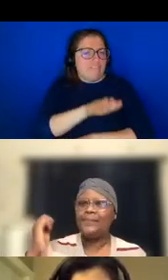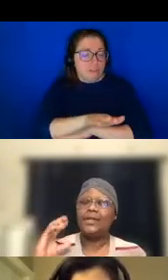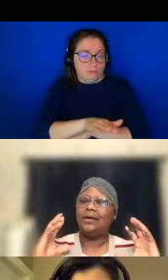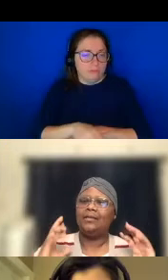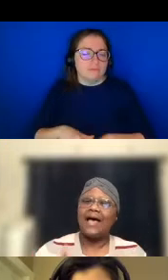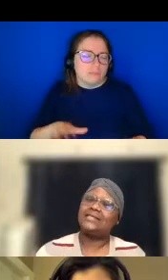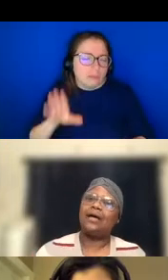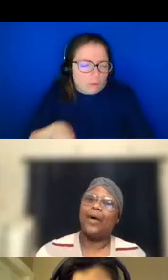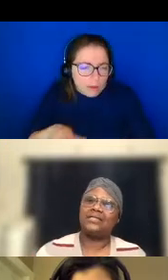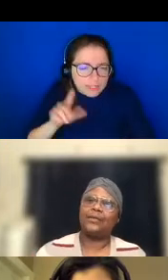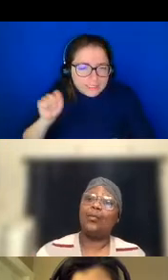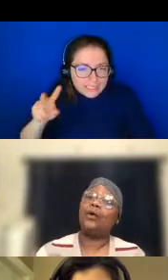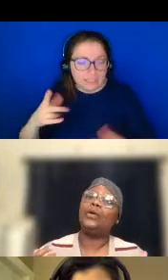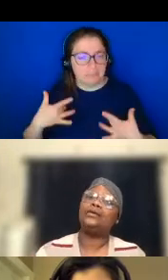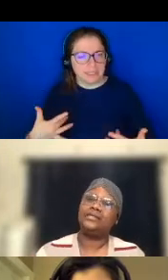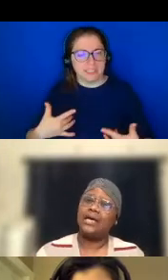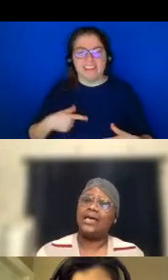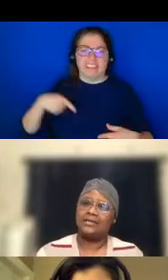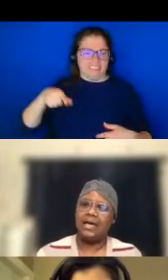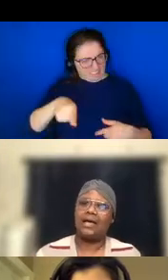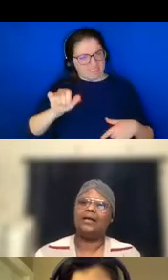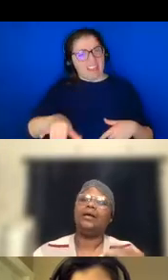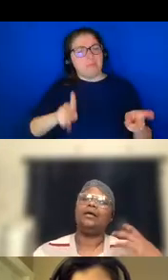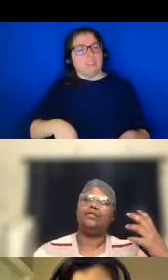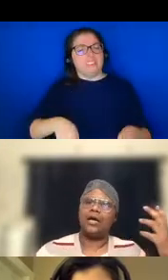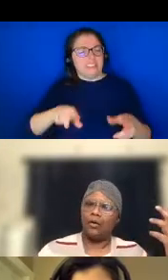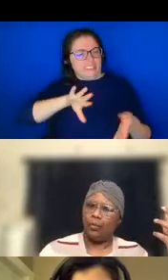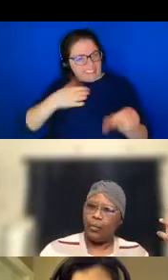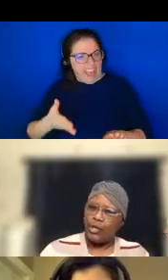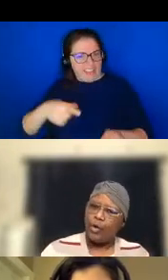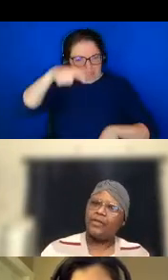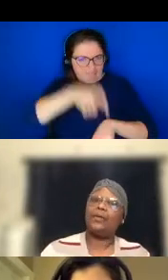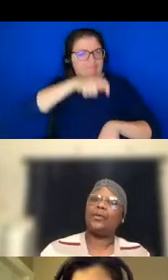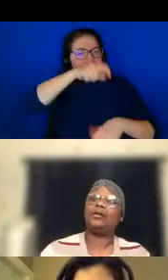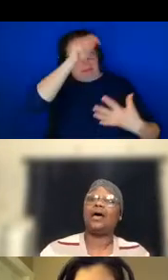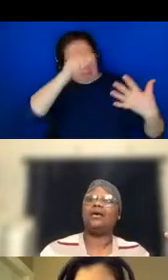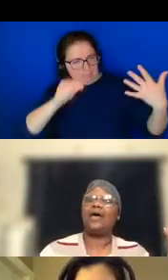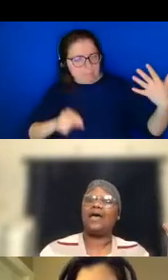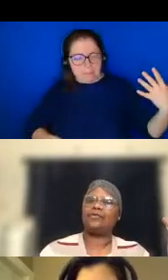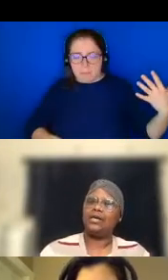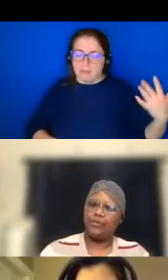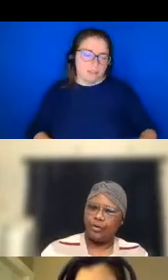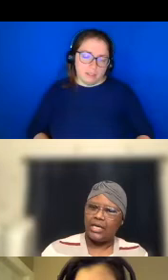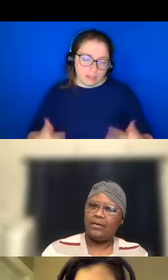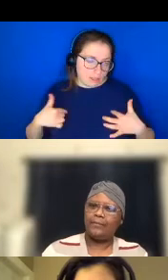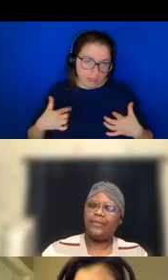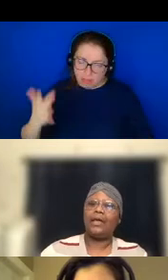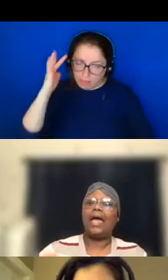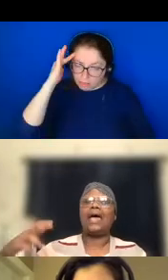Okay, that's not possible. What we can say is that we know that they were alive at